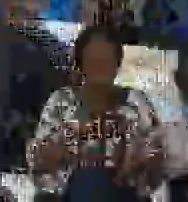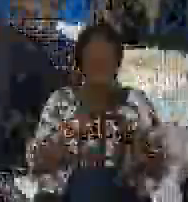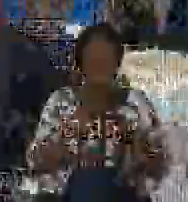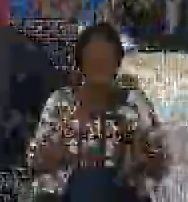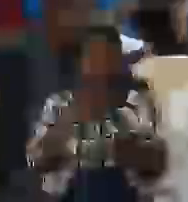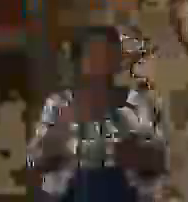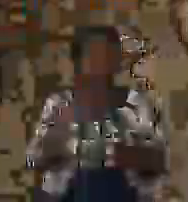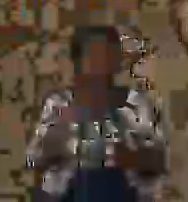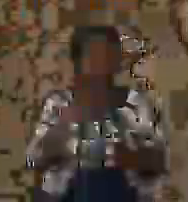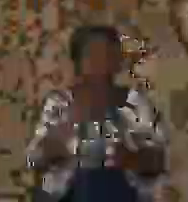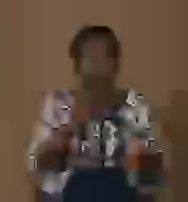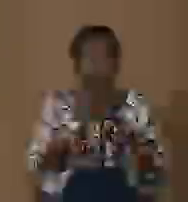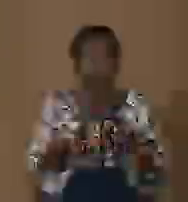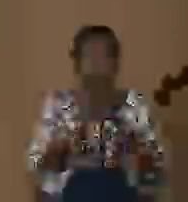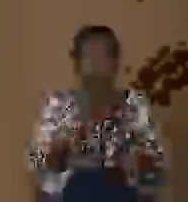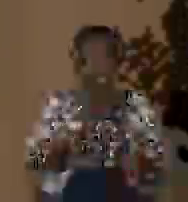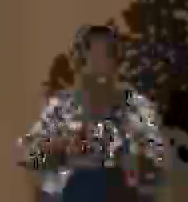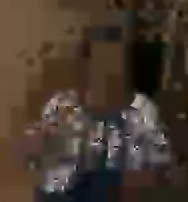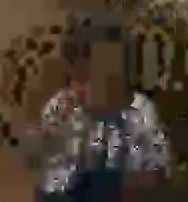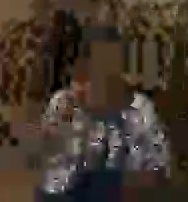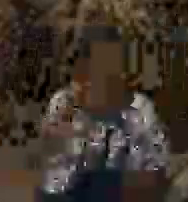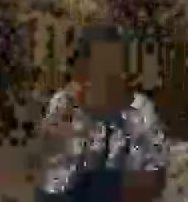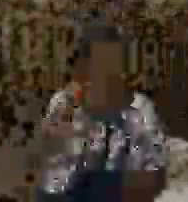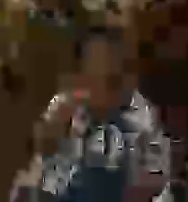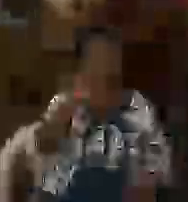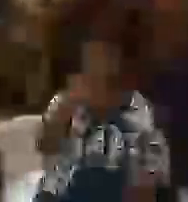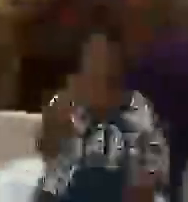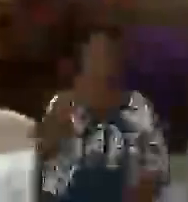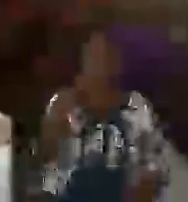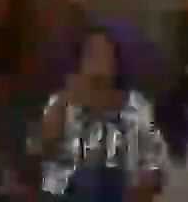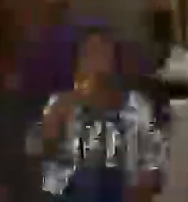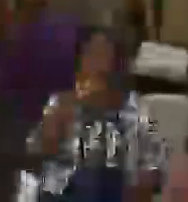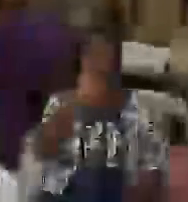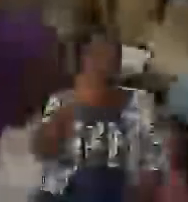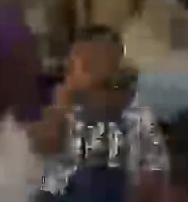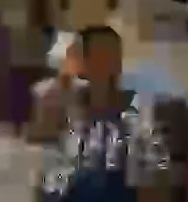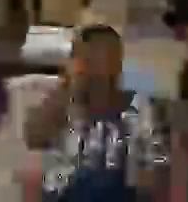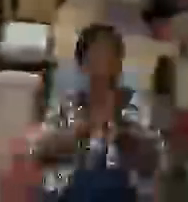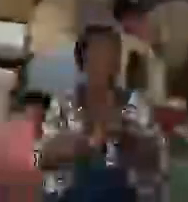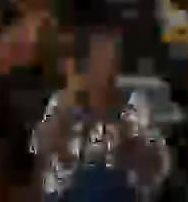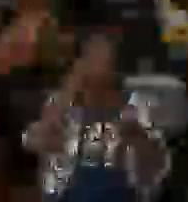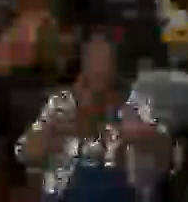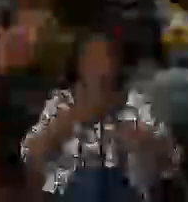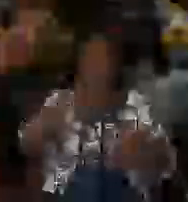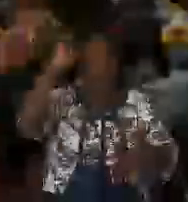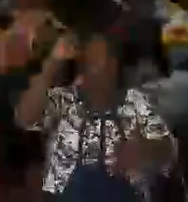married here. And Sarah, thy wife, shall have a